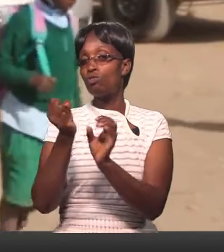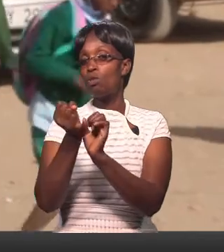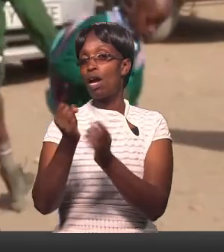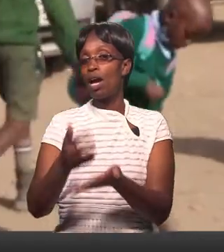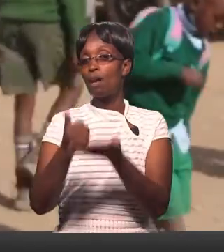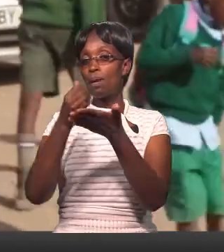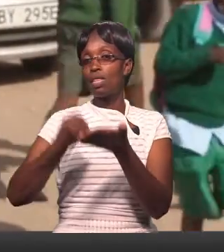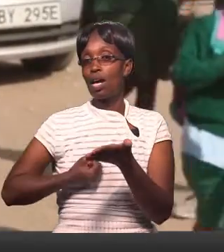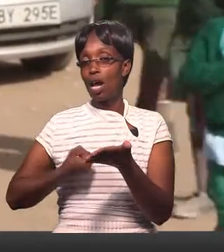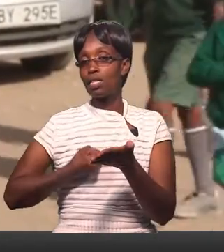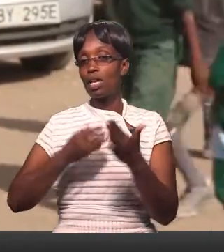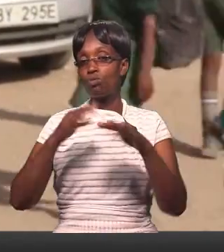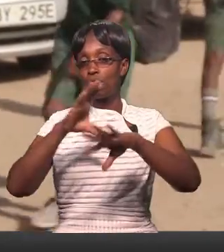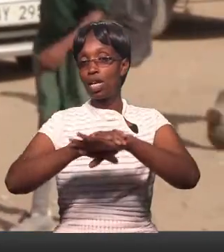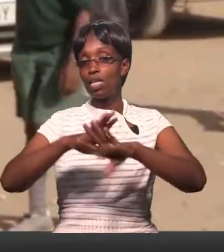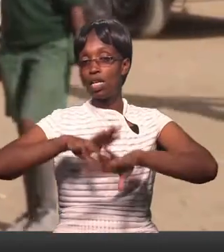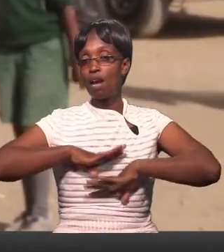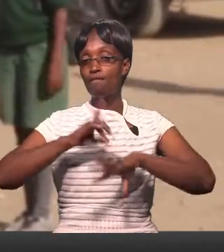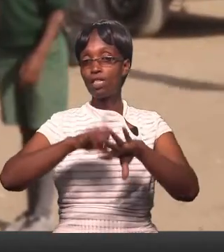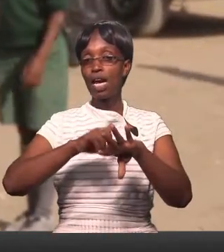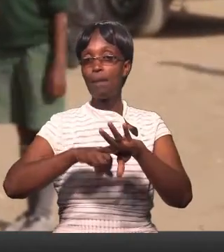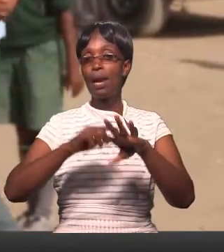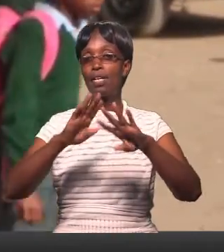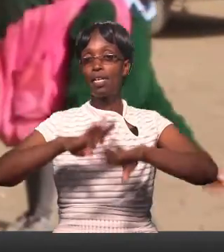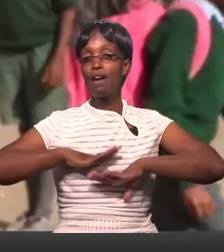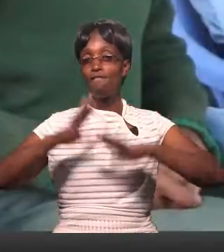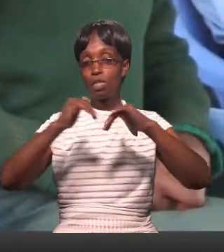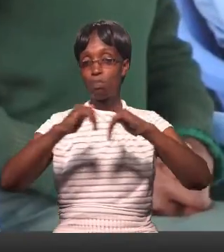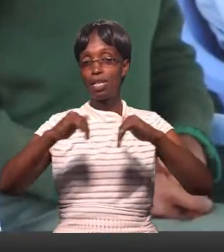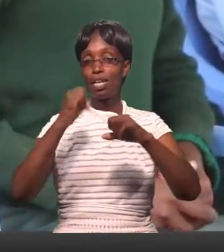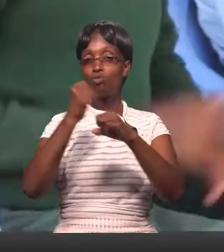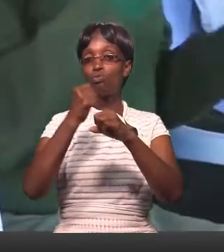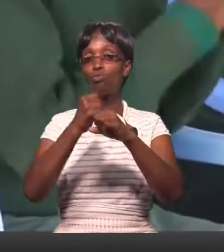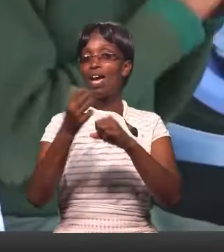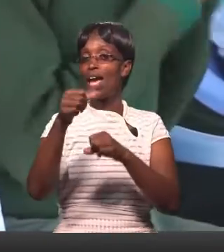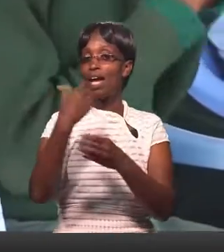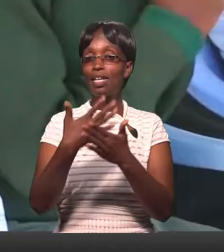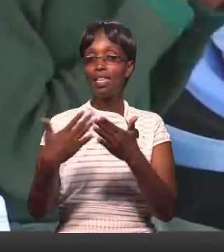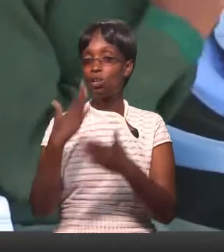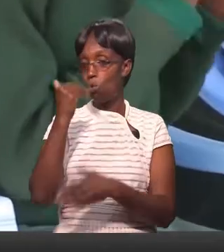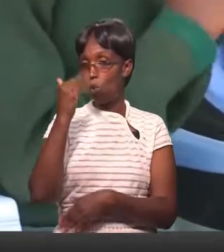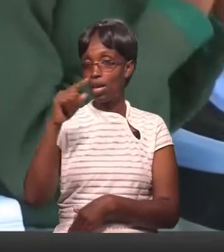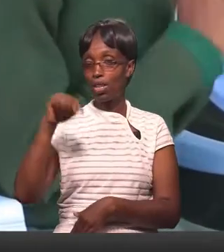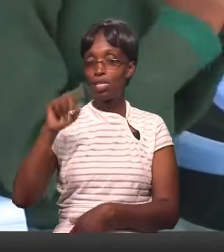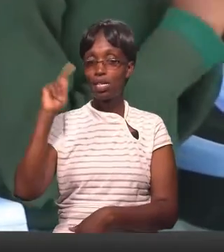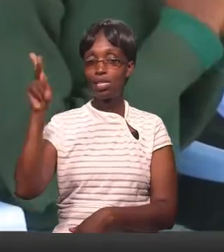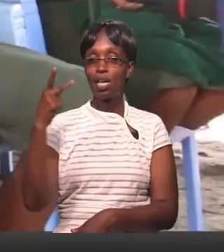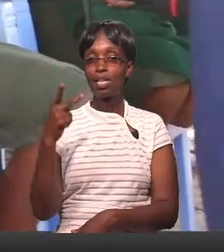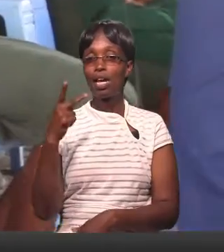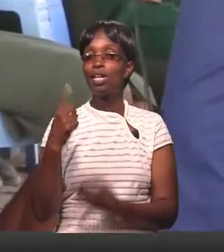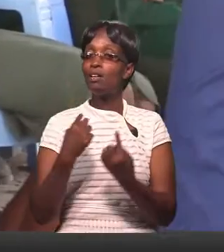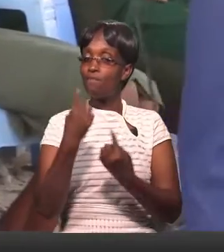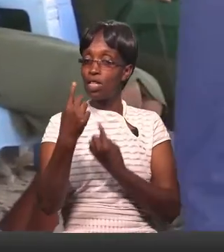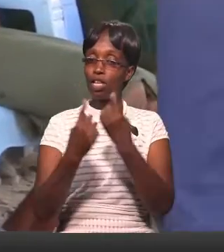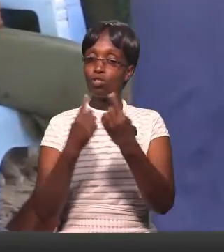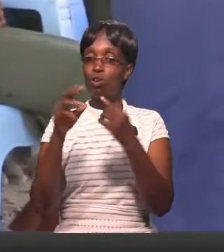will have enough space for them to do anything, because this is Kenya. Aidha, walihimiza umuhimu wa kuwakinga kina mama kutoka kwa ndoa